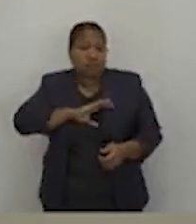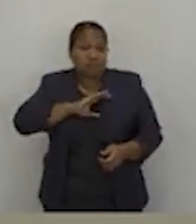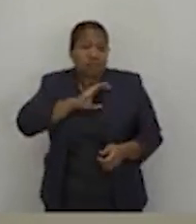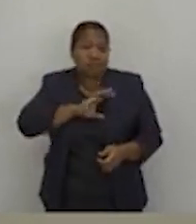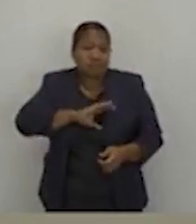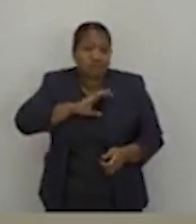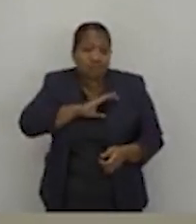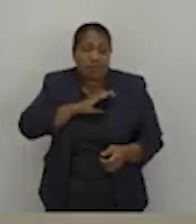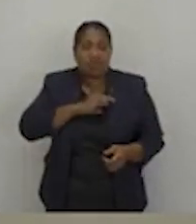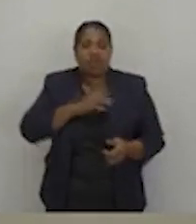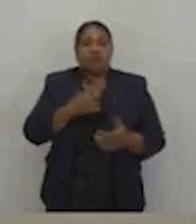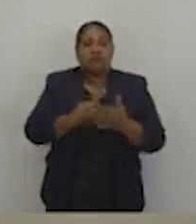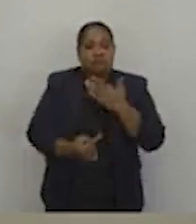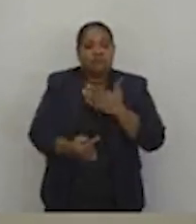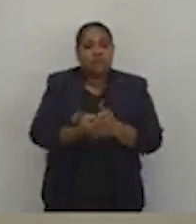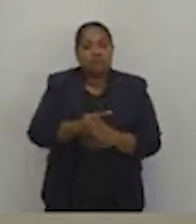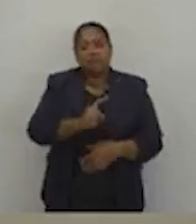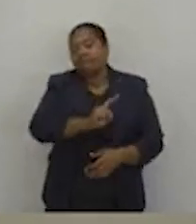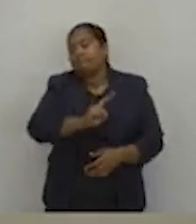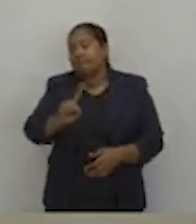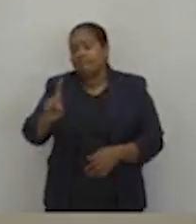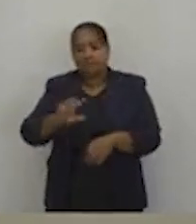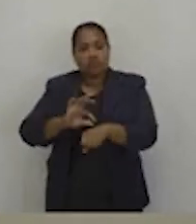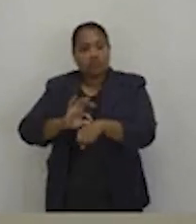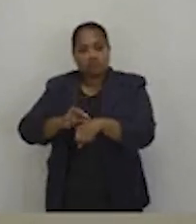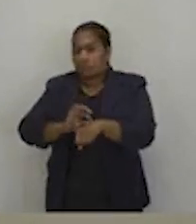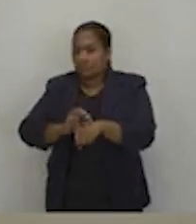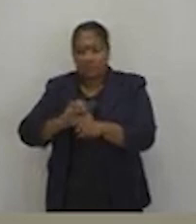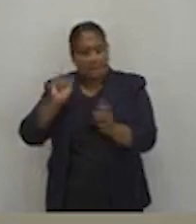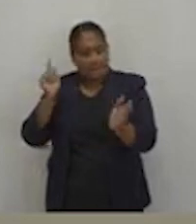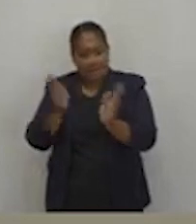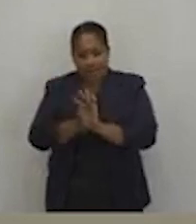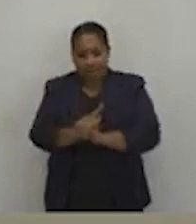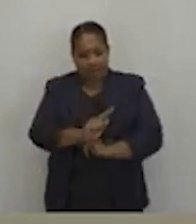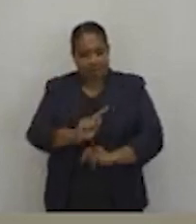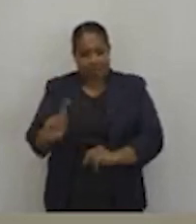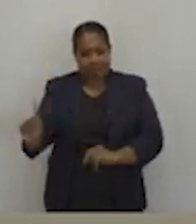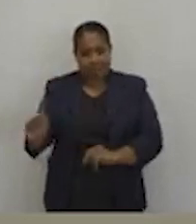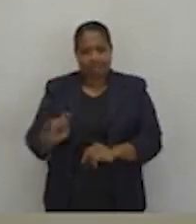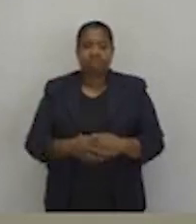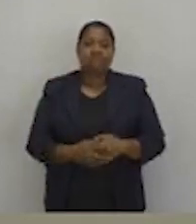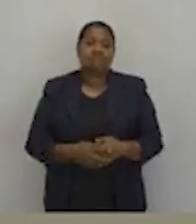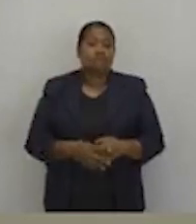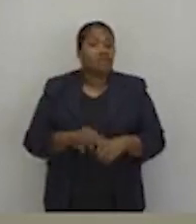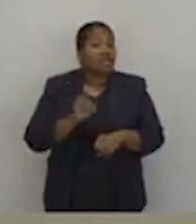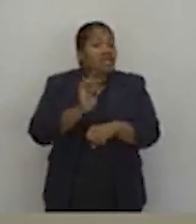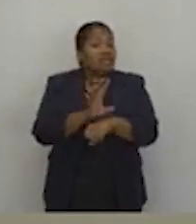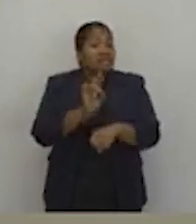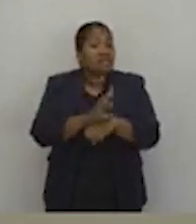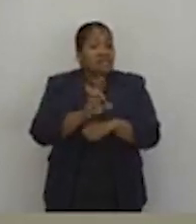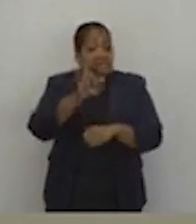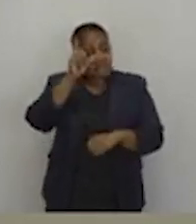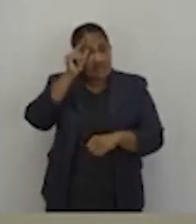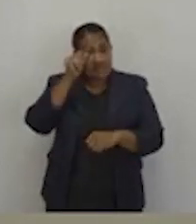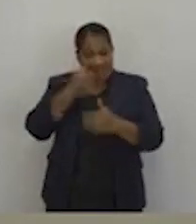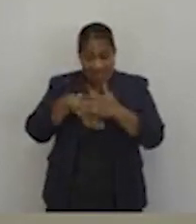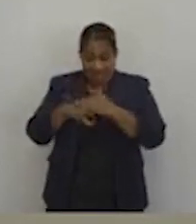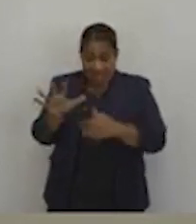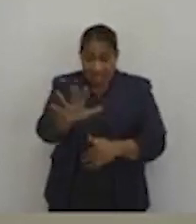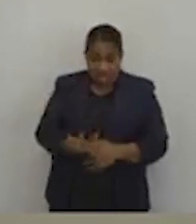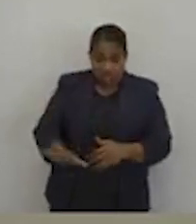of taste, visit one of these clinics immediately. I advise Fijians in the containment area to wear